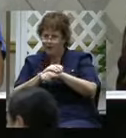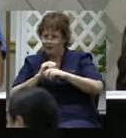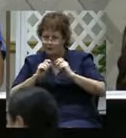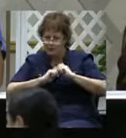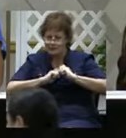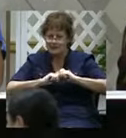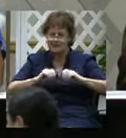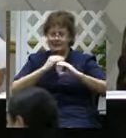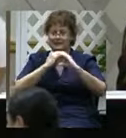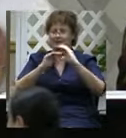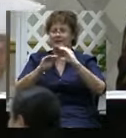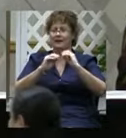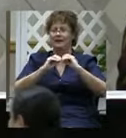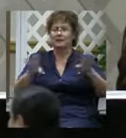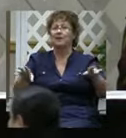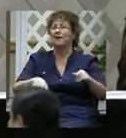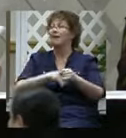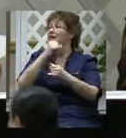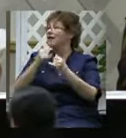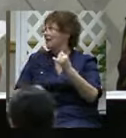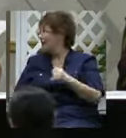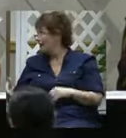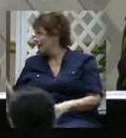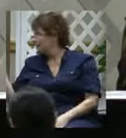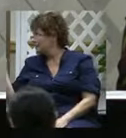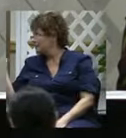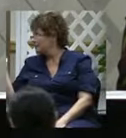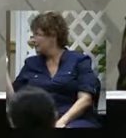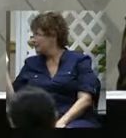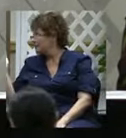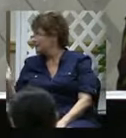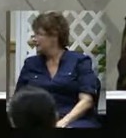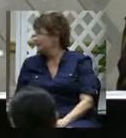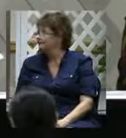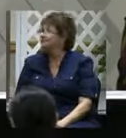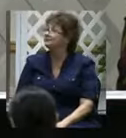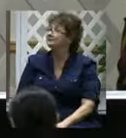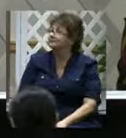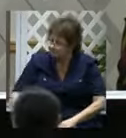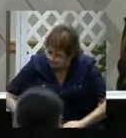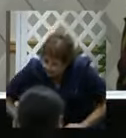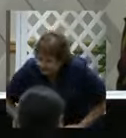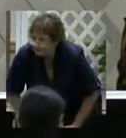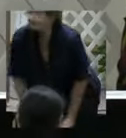that. And lastly, again, post online, which goes without saying.